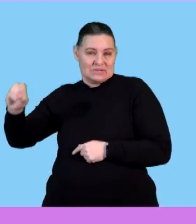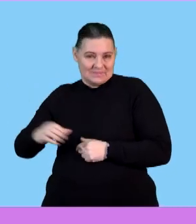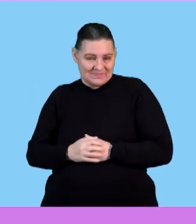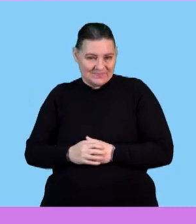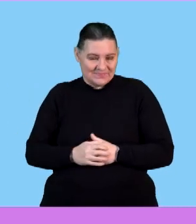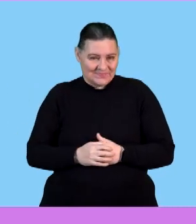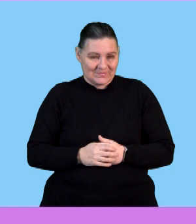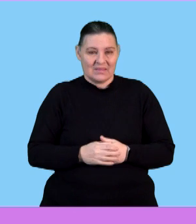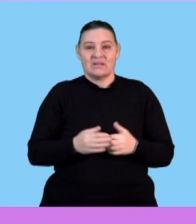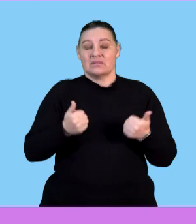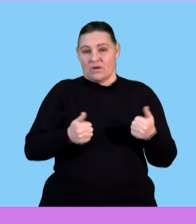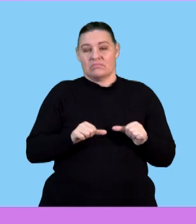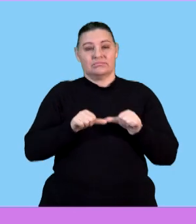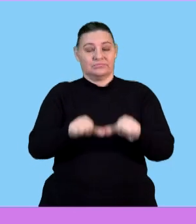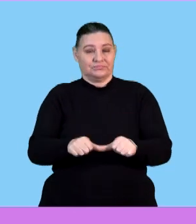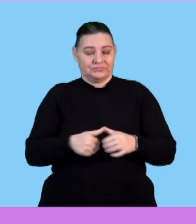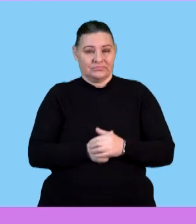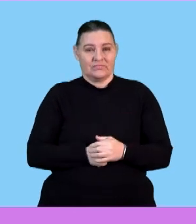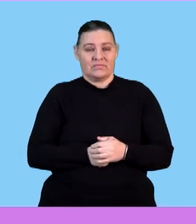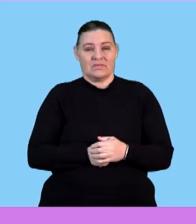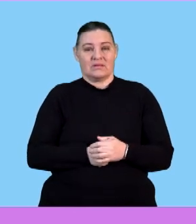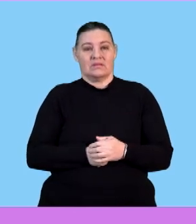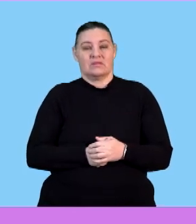23,600 Rand. Nice work. Let's carry on.